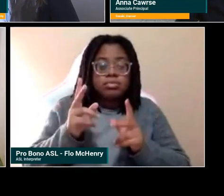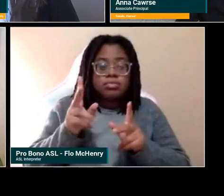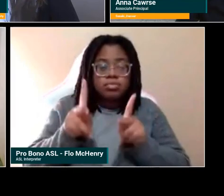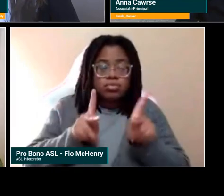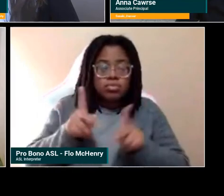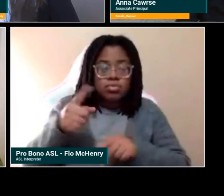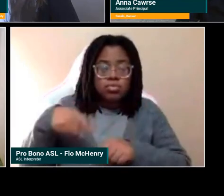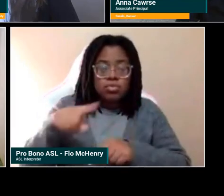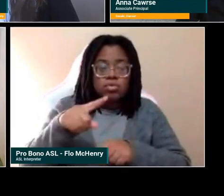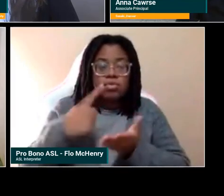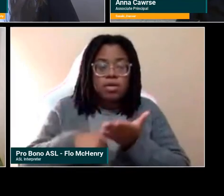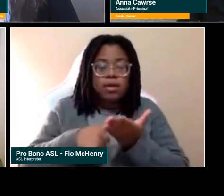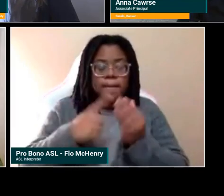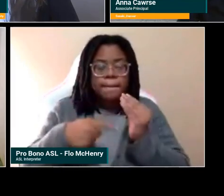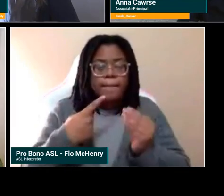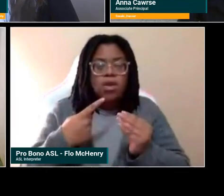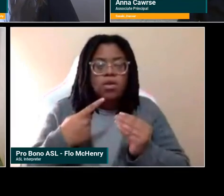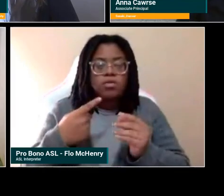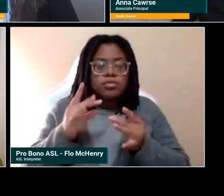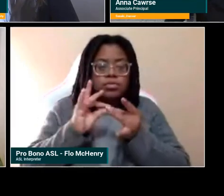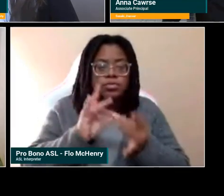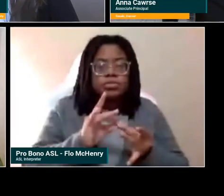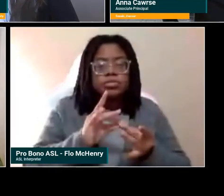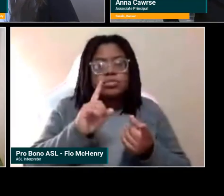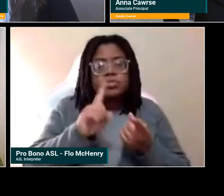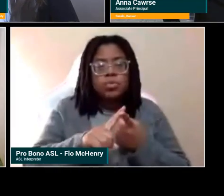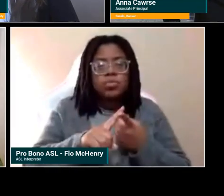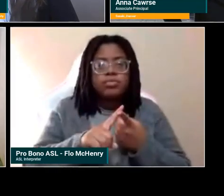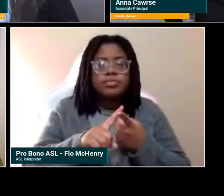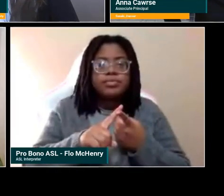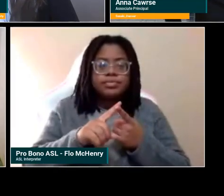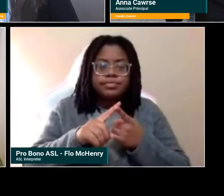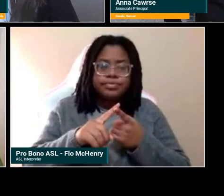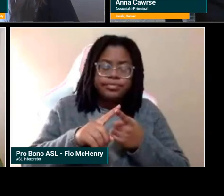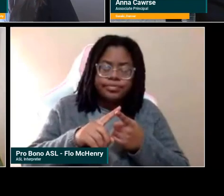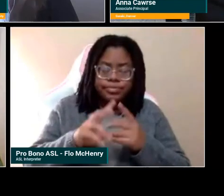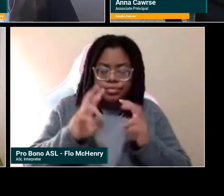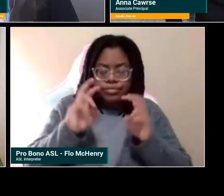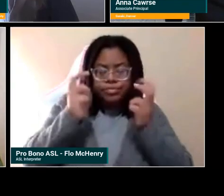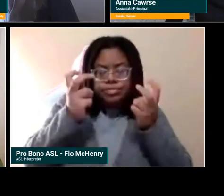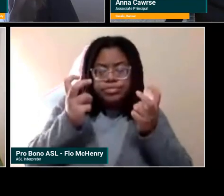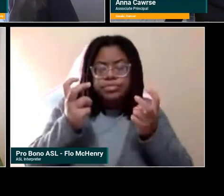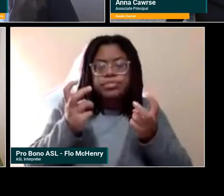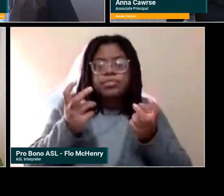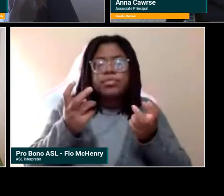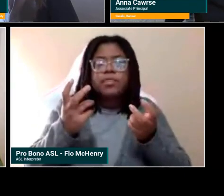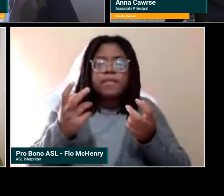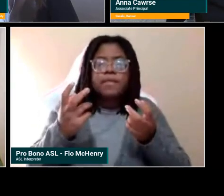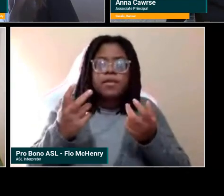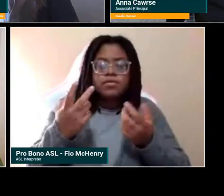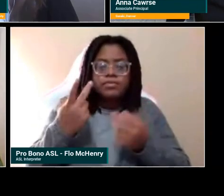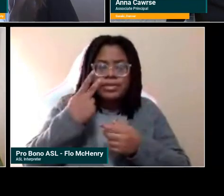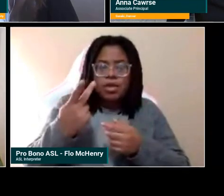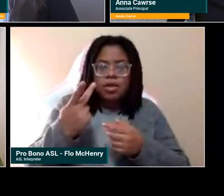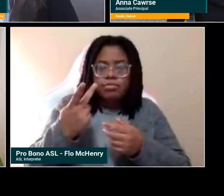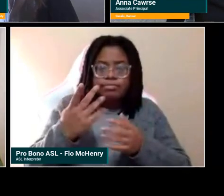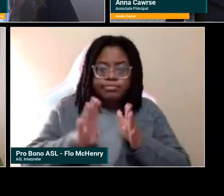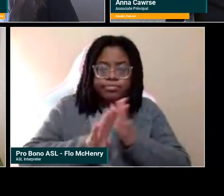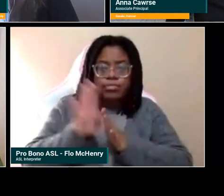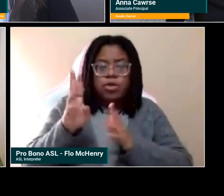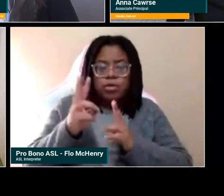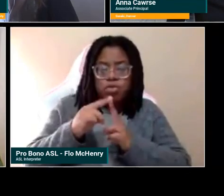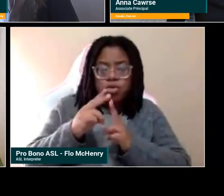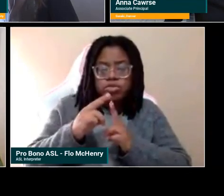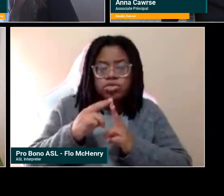of not only these being parks problems or parks challenges, but to the extent you can build those partnerships across, you know,